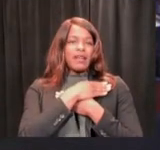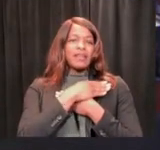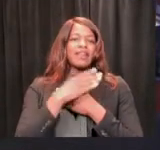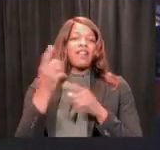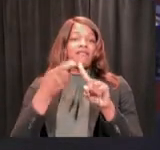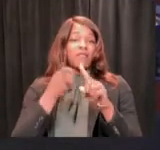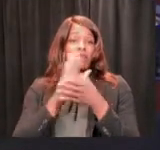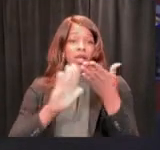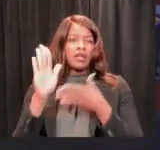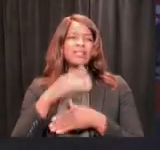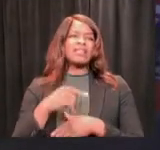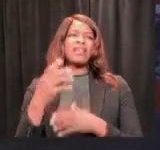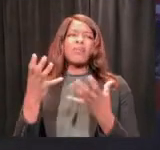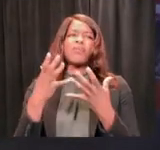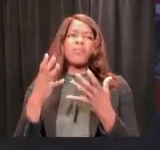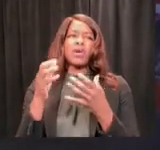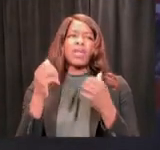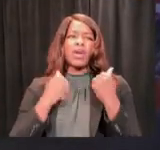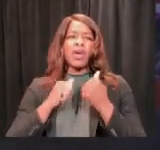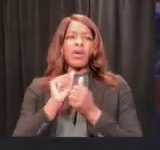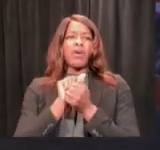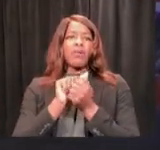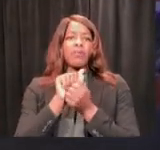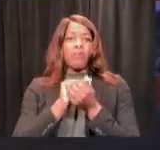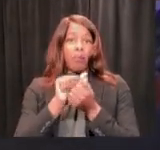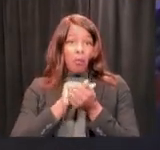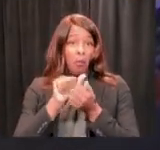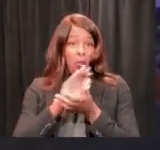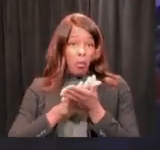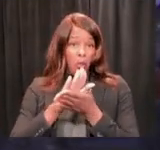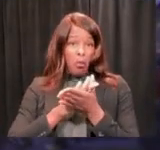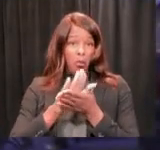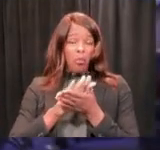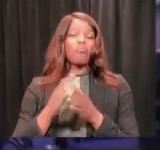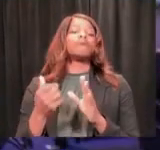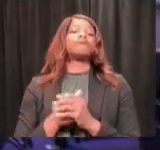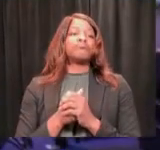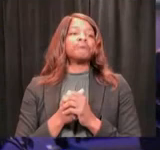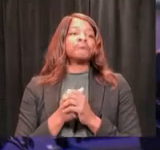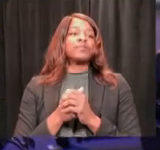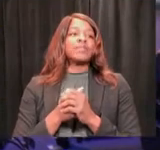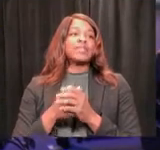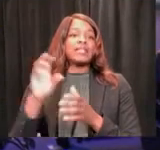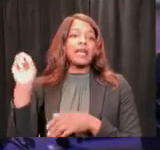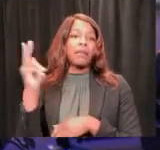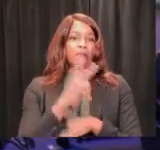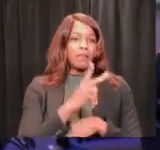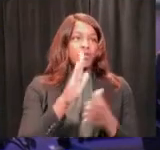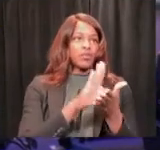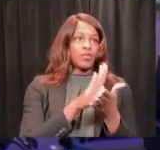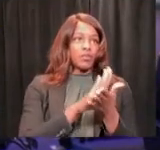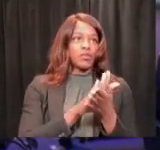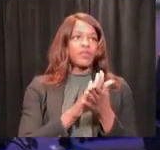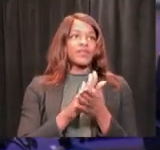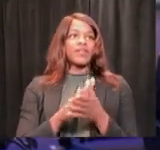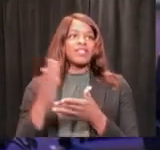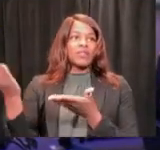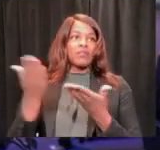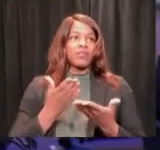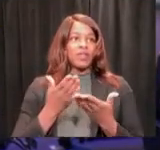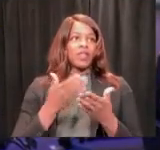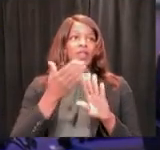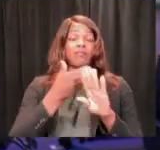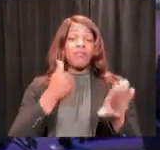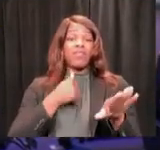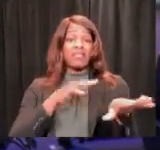it. I want to wash it. Then I'm going to take it back to school," right? So as she brings it, man, listen, she says, "Dad," she brings it before she